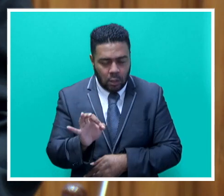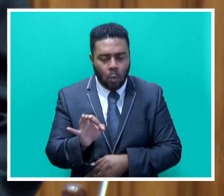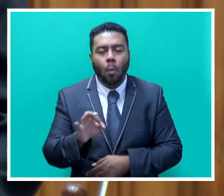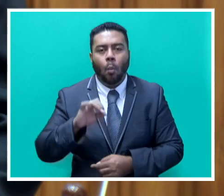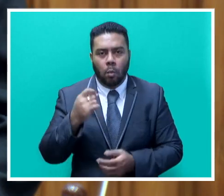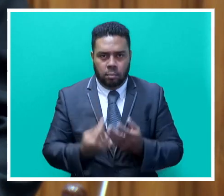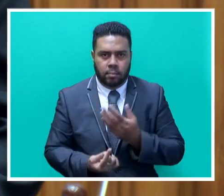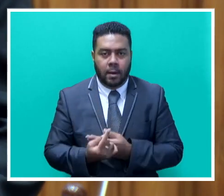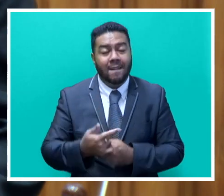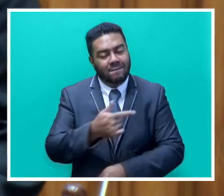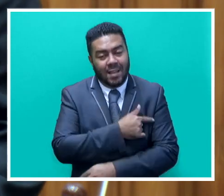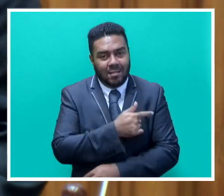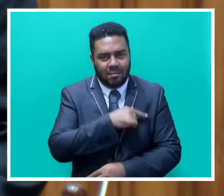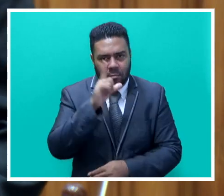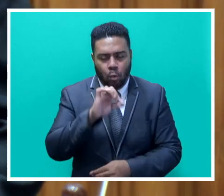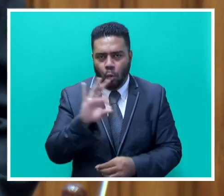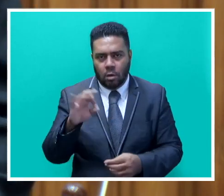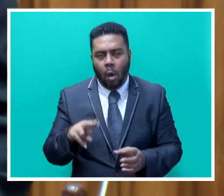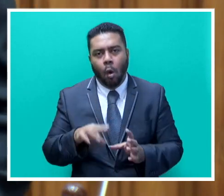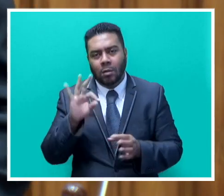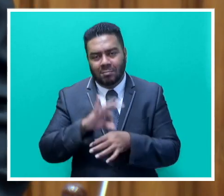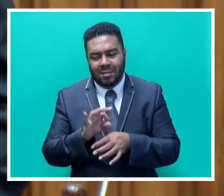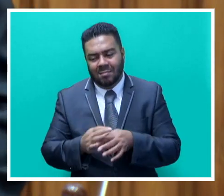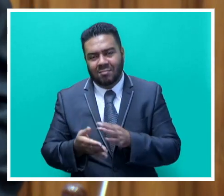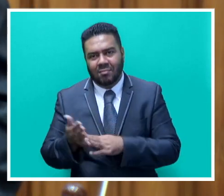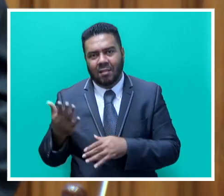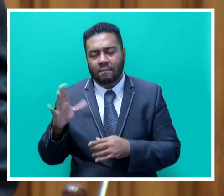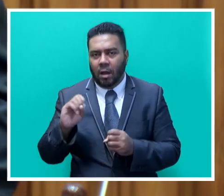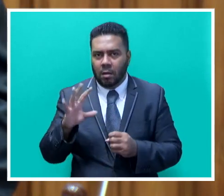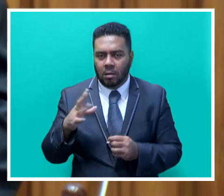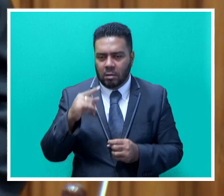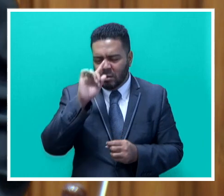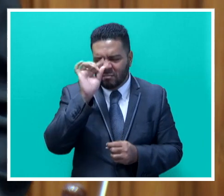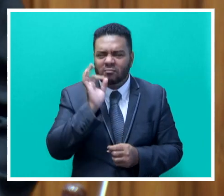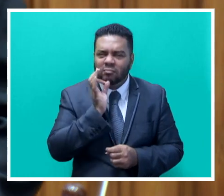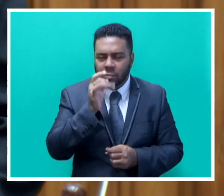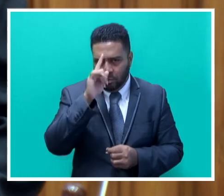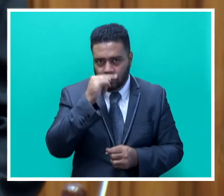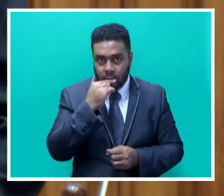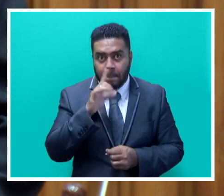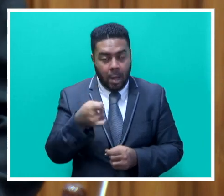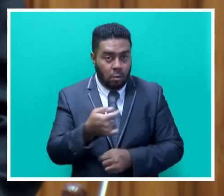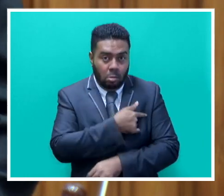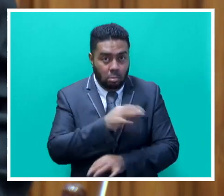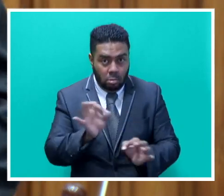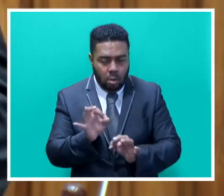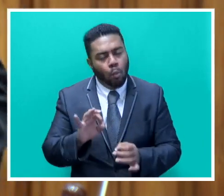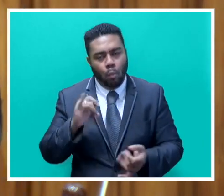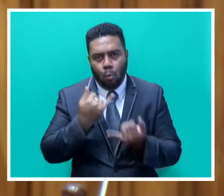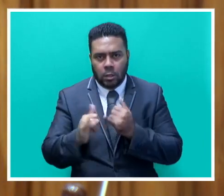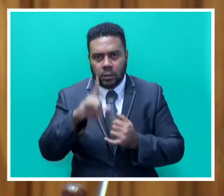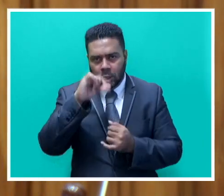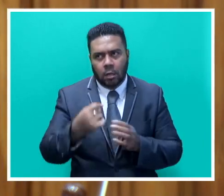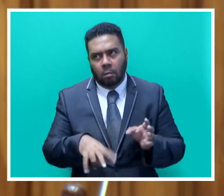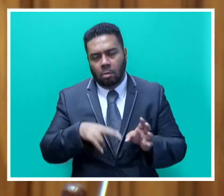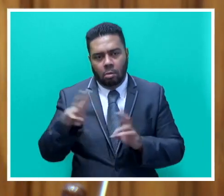in unvaccinated individuals with Alpha. Honorable Speaker, still it is difficult to determine